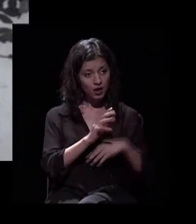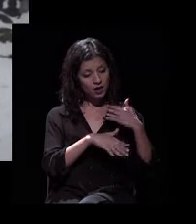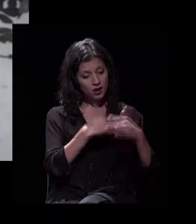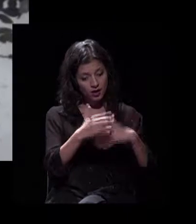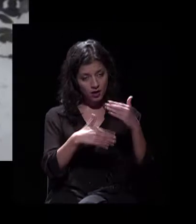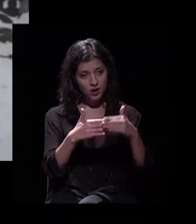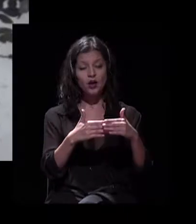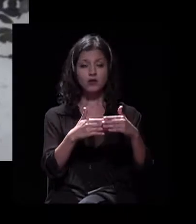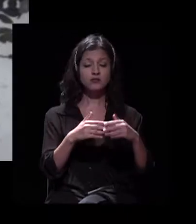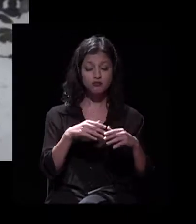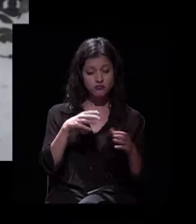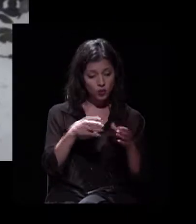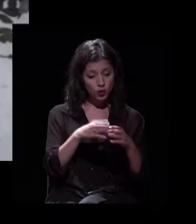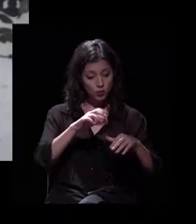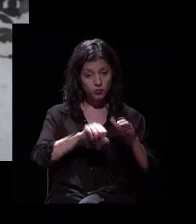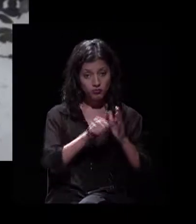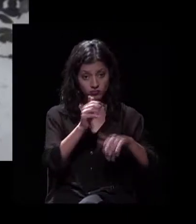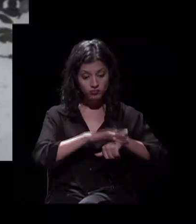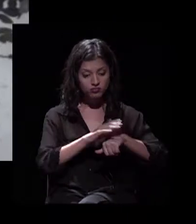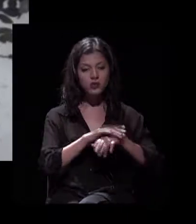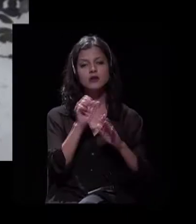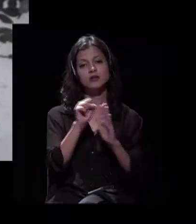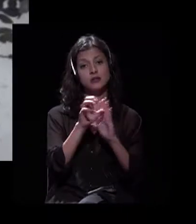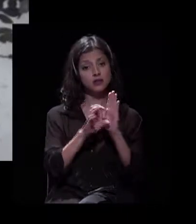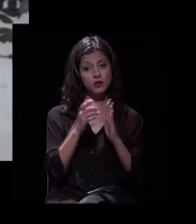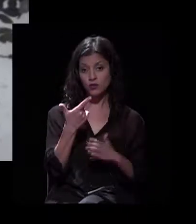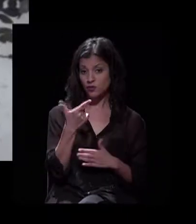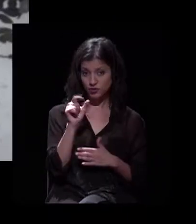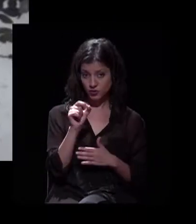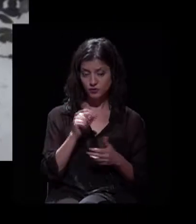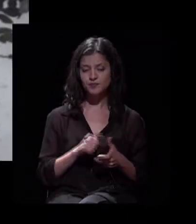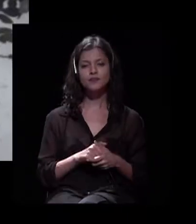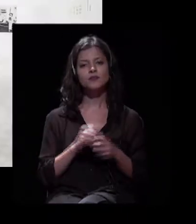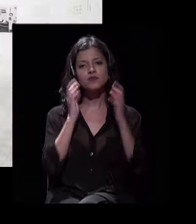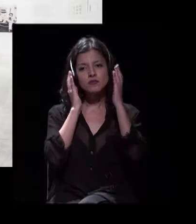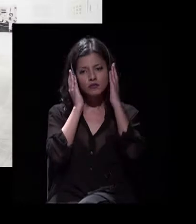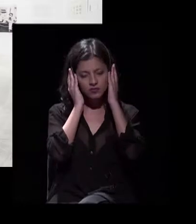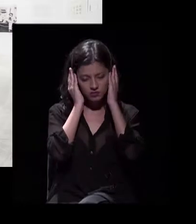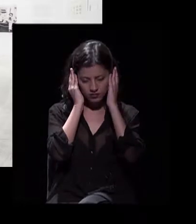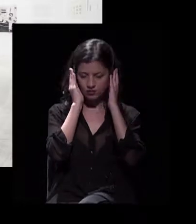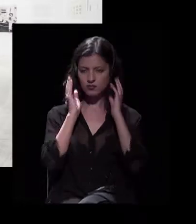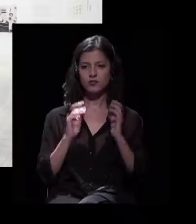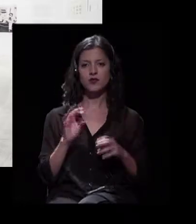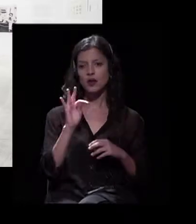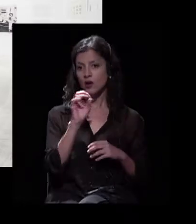America as well, sort of parting from Torres Garcia and his Escuela del Sur,